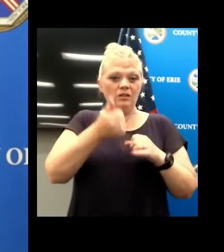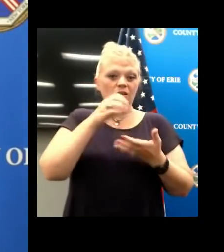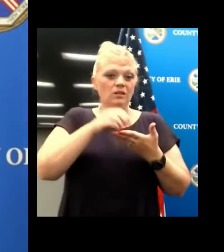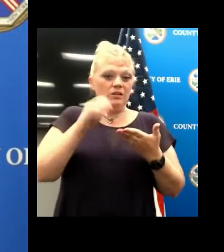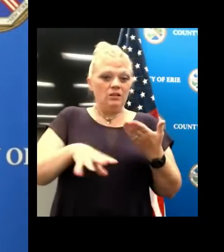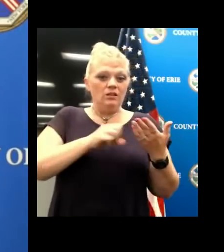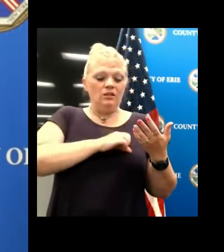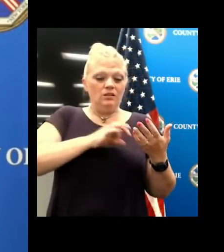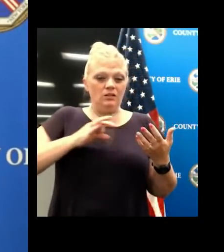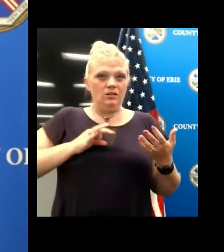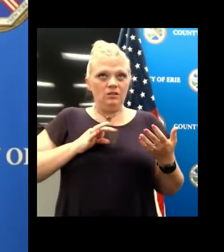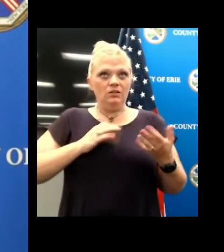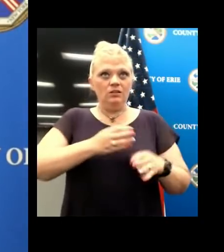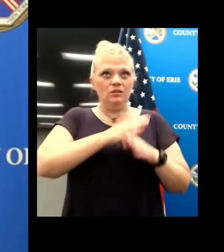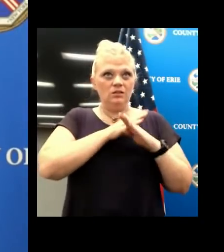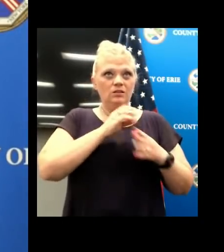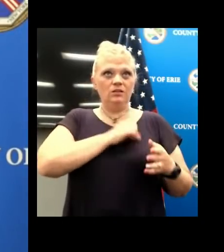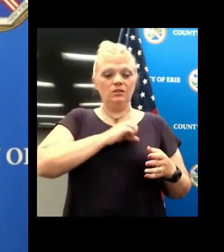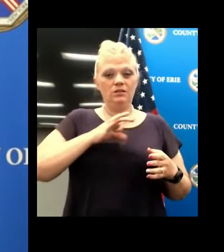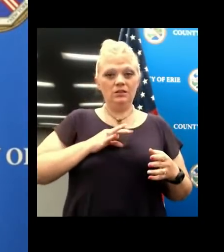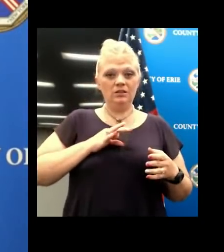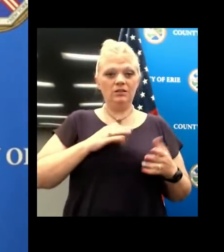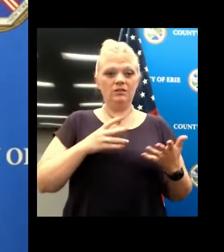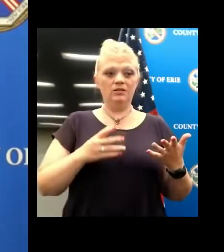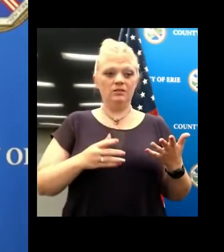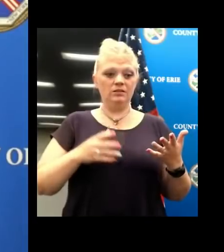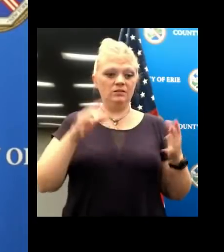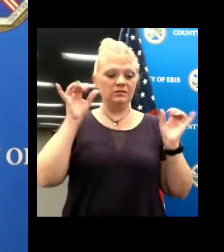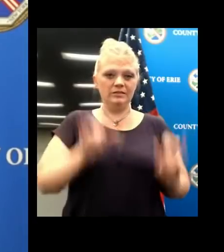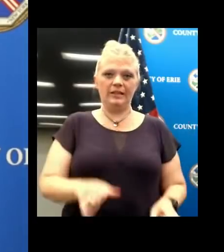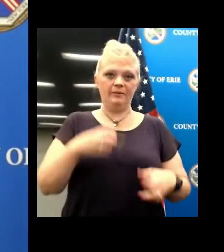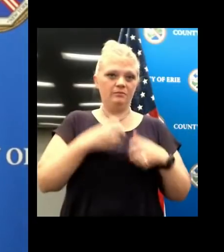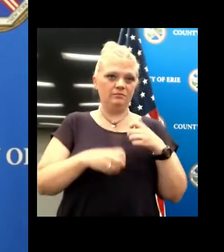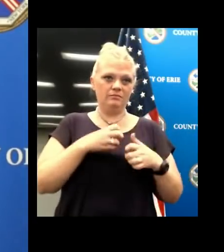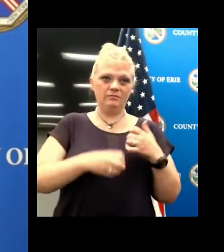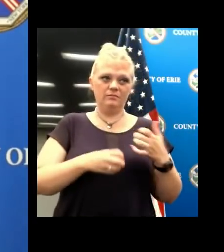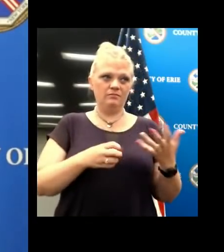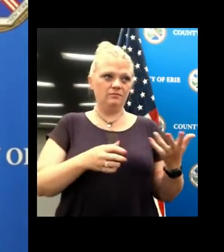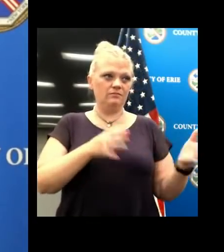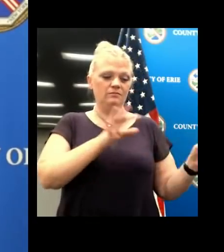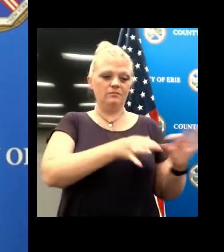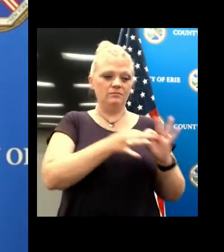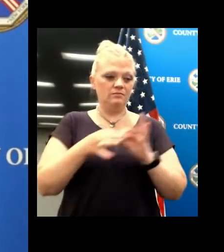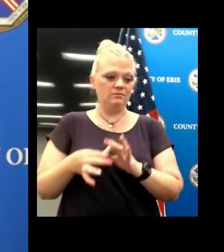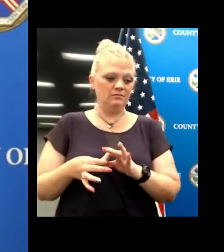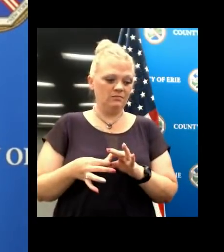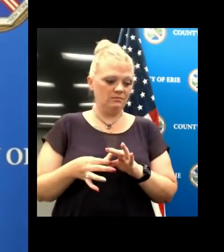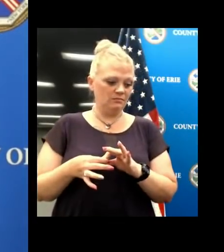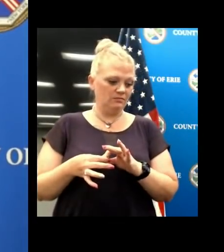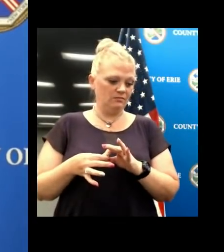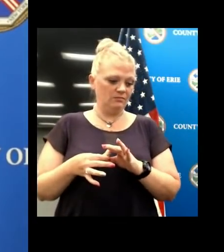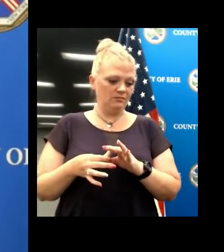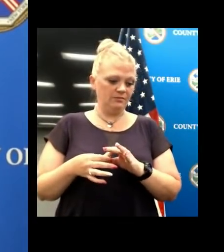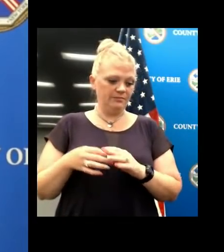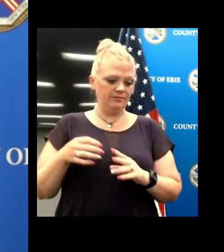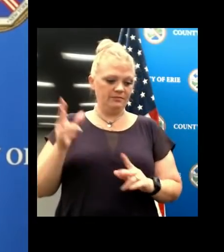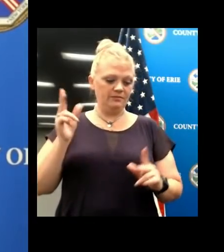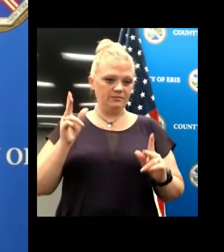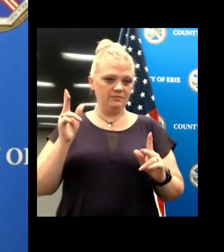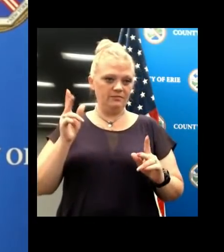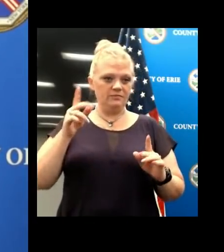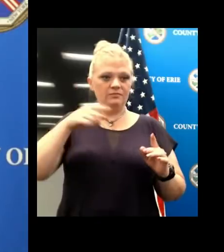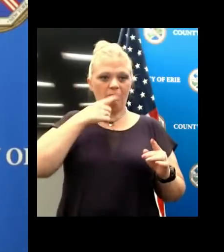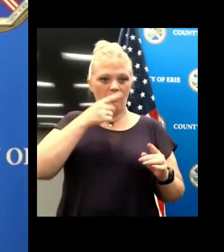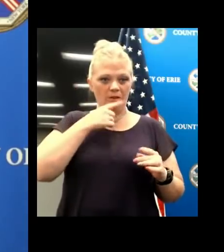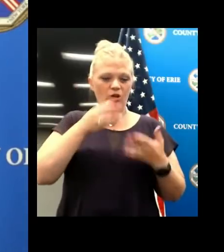protect their faculty, they want to protect their staff. Same issues we're going to be dealing with regards to the public and private schools